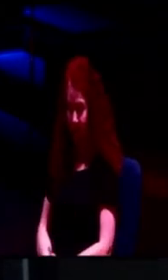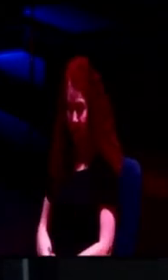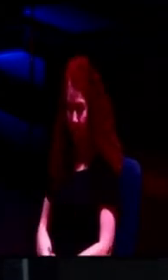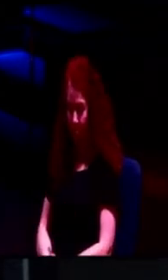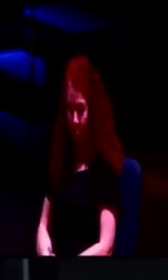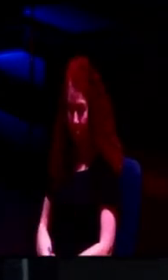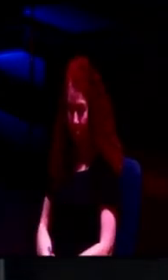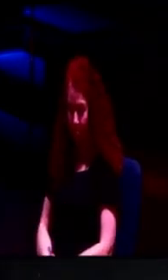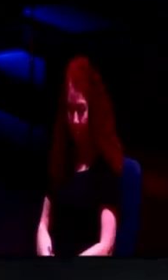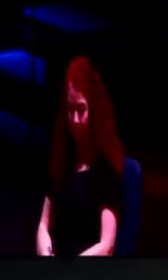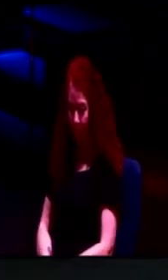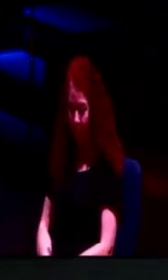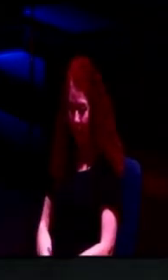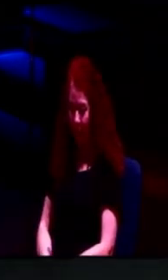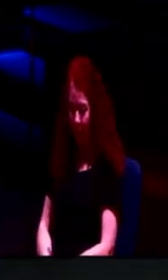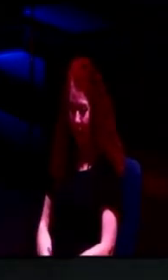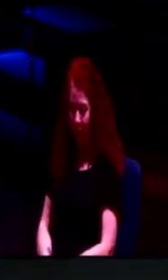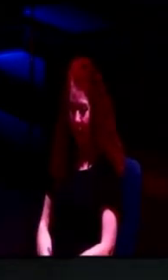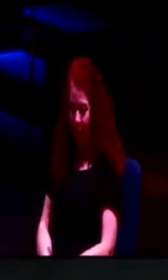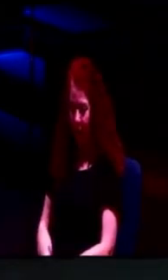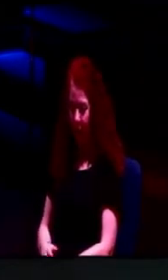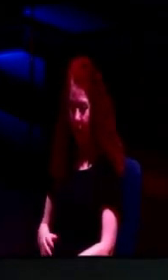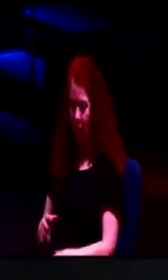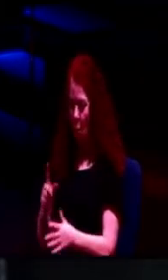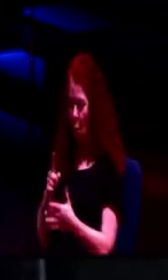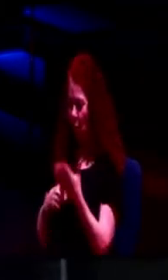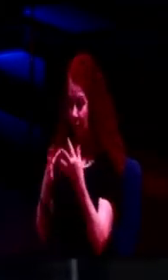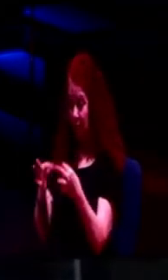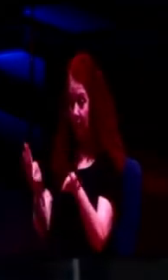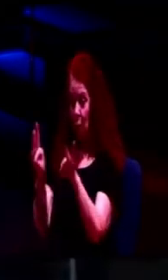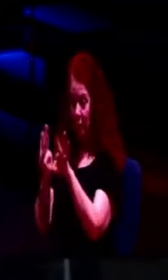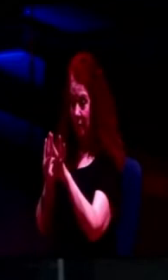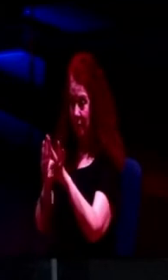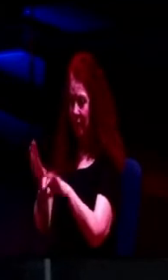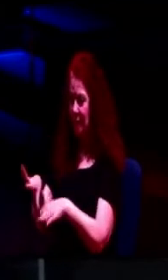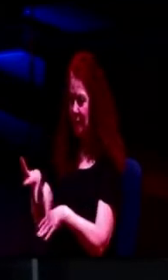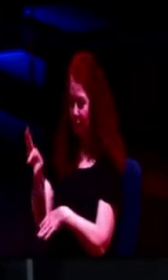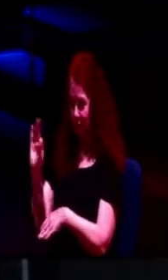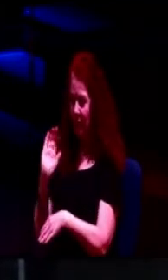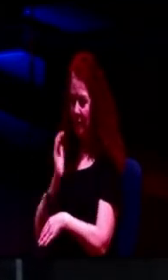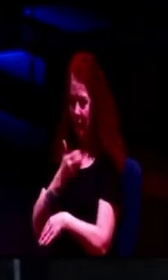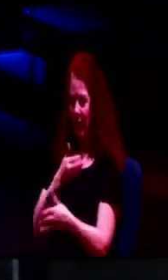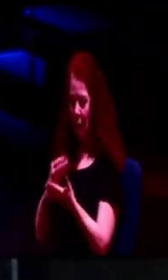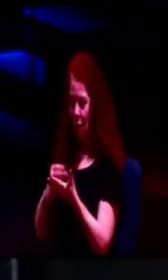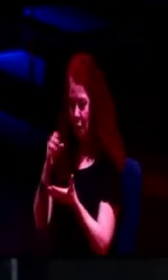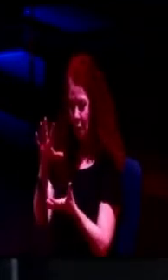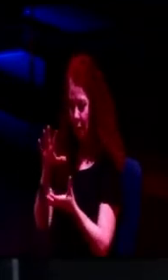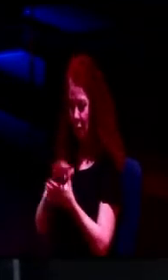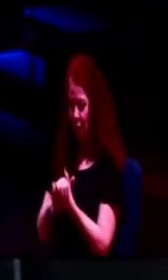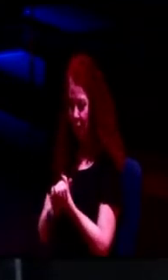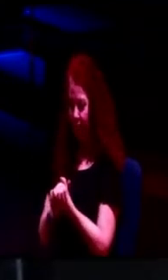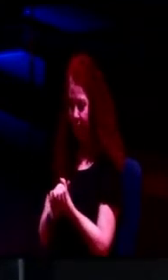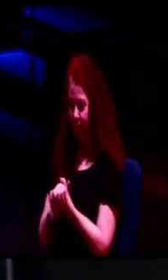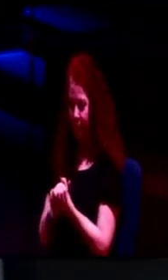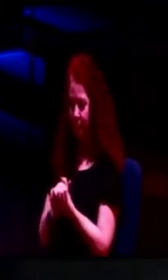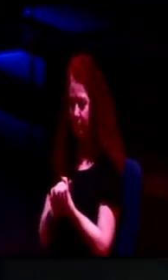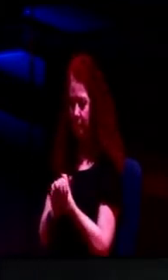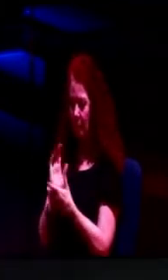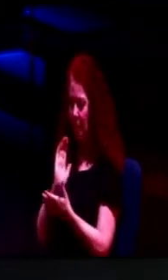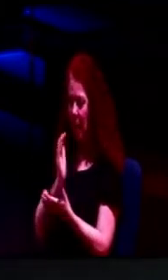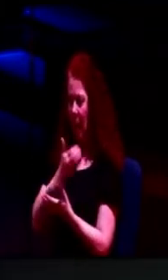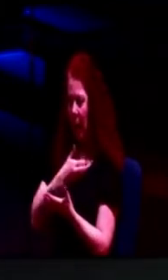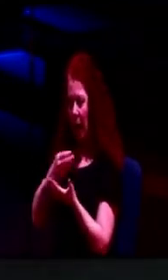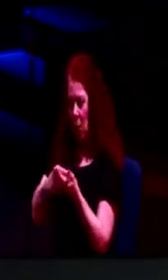The trick is finding where your treasure is. Matthew chapter 6, 21. "For where your treasure is, there